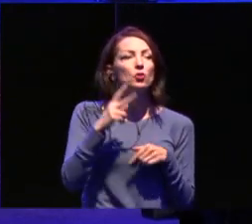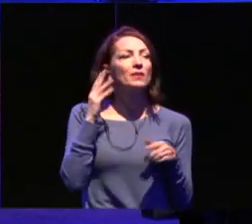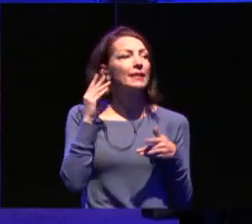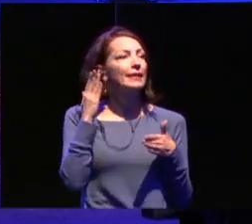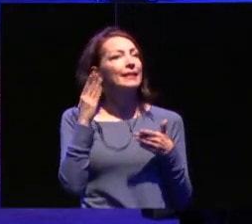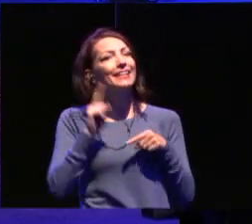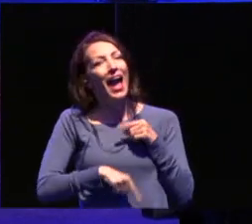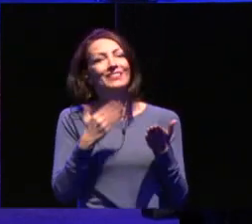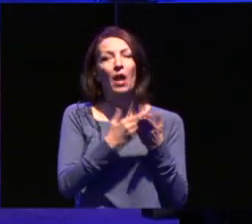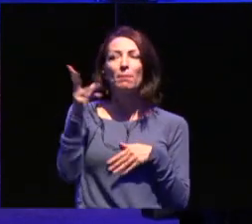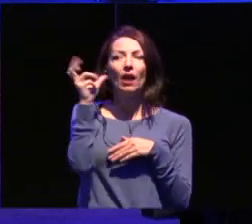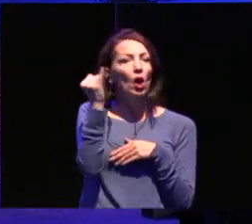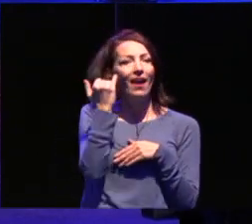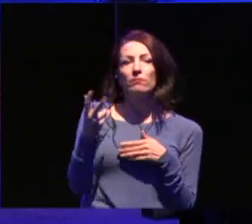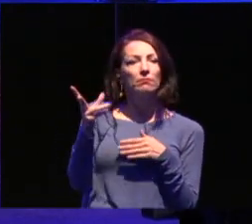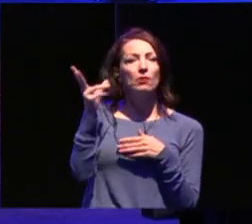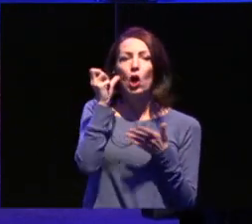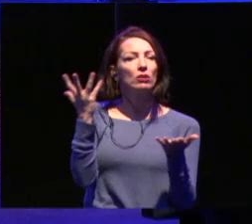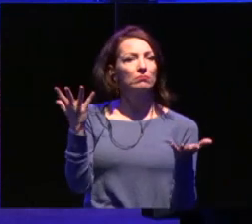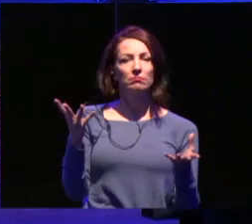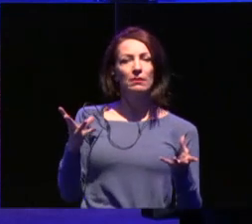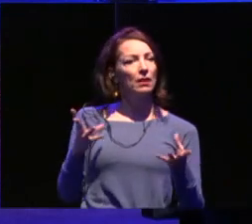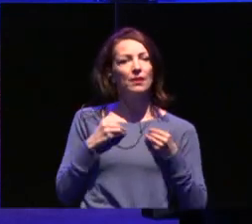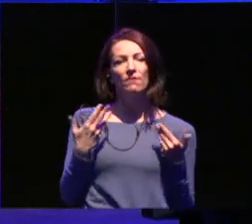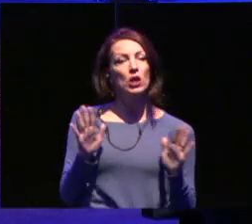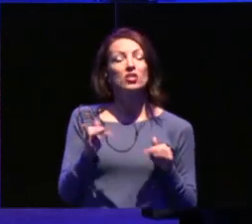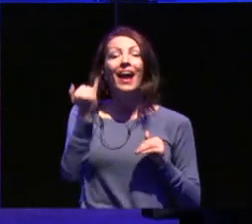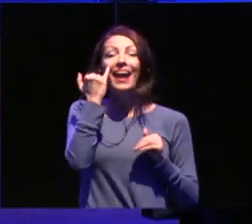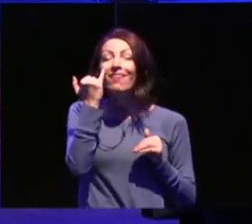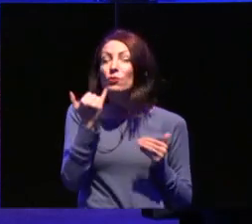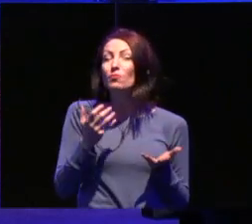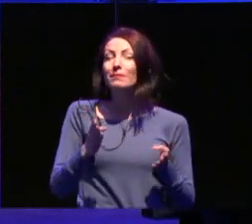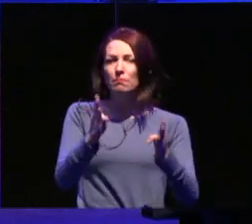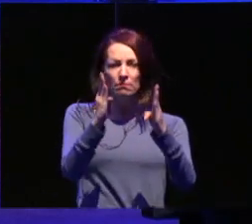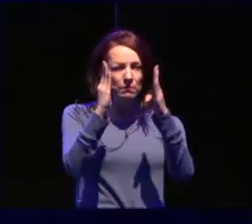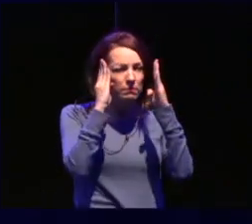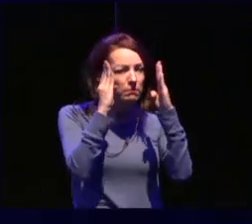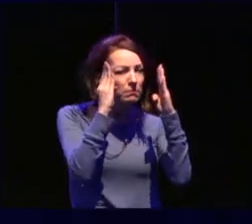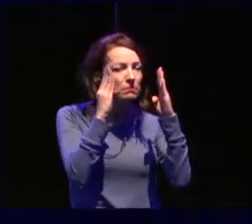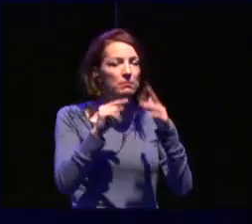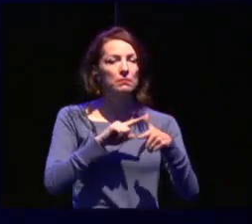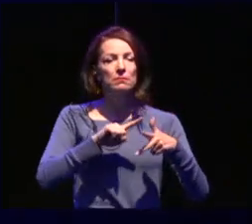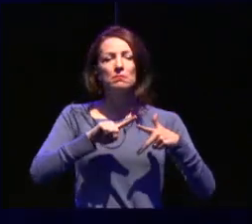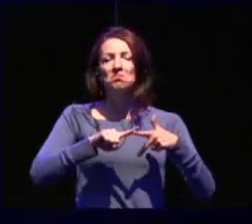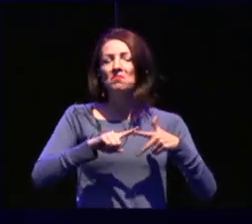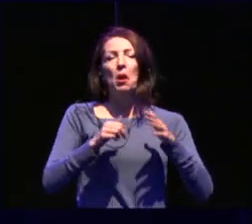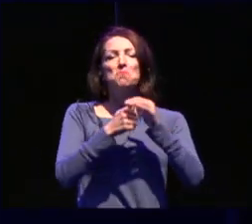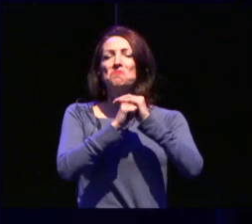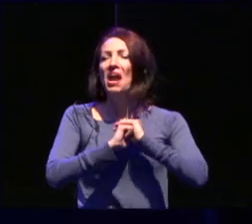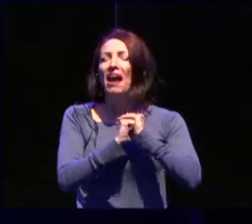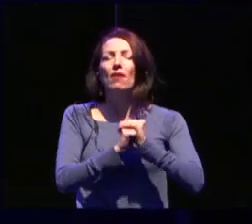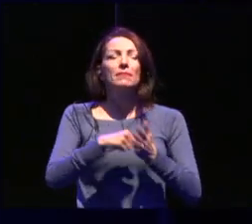heard. And so in this awareness, as you begin to listen, as you begin to pray from